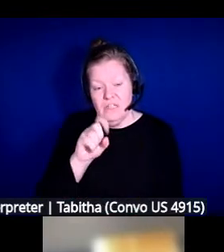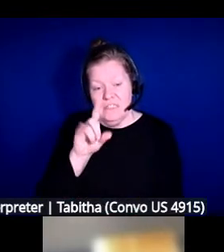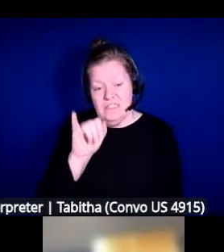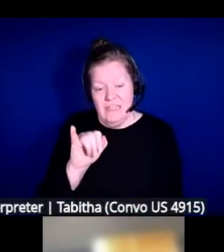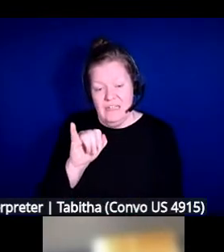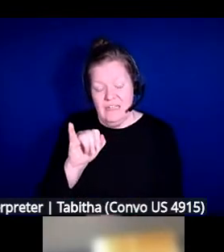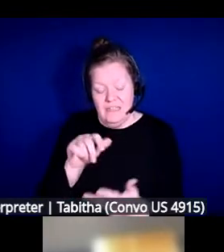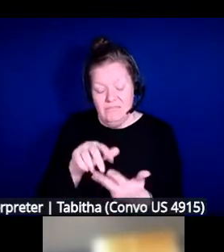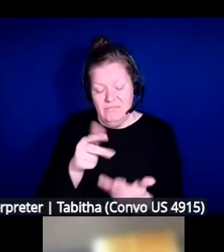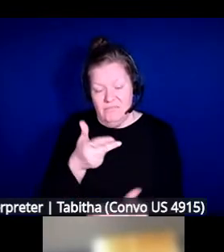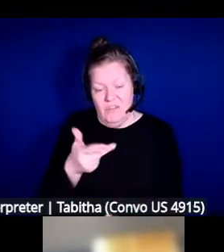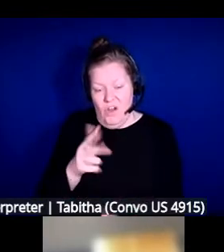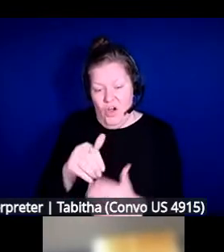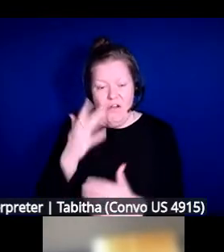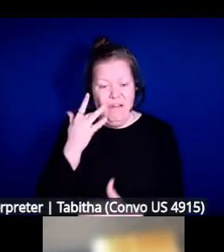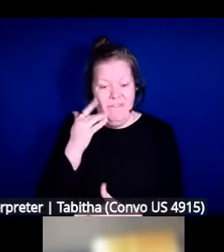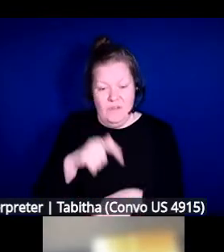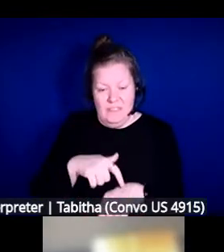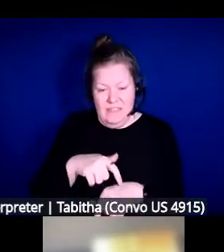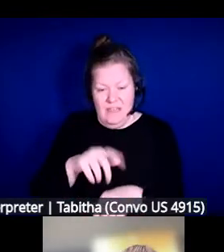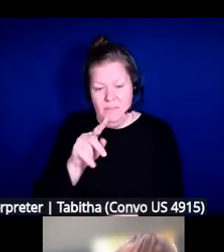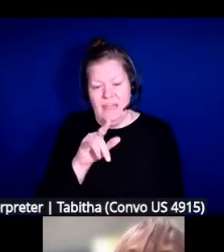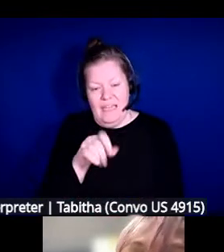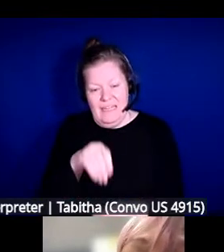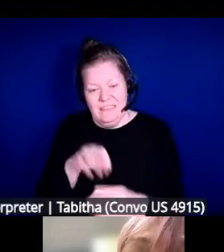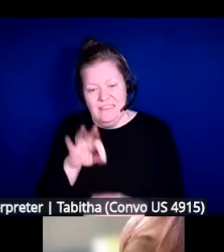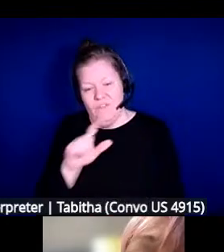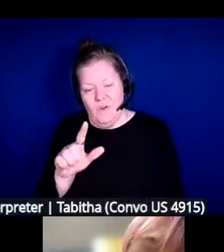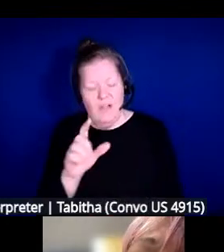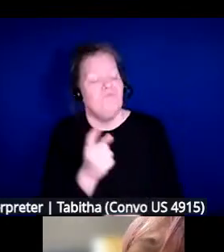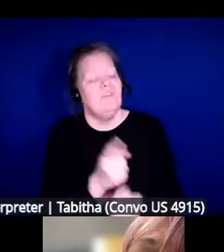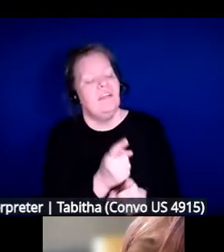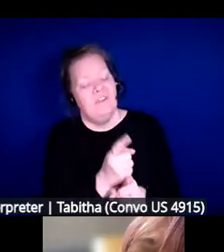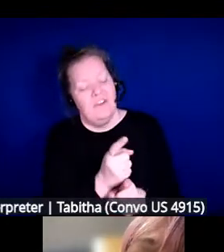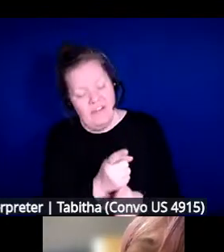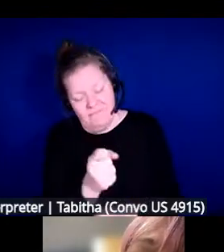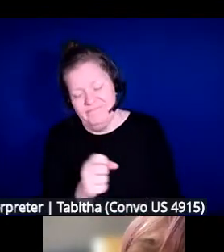all California time. Katie That's all is in right. Florida. Right.